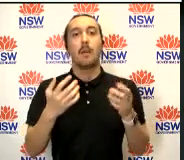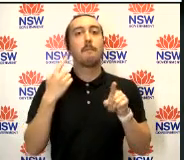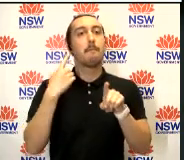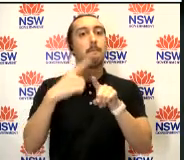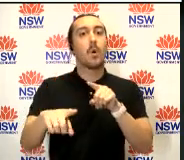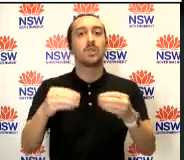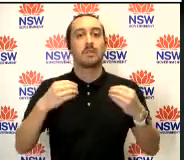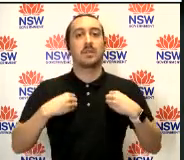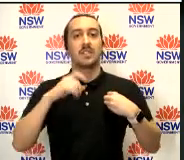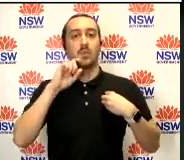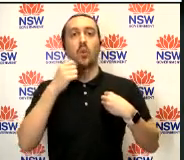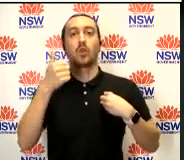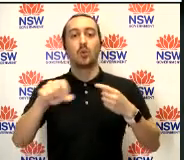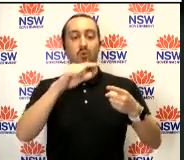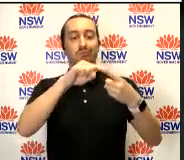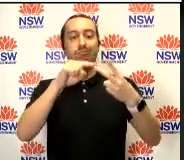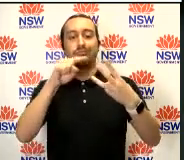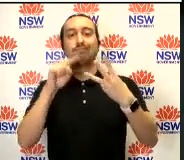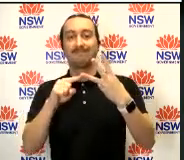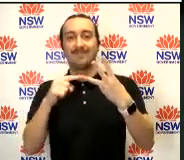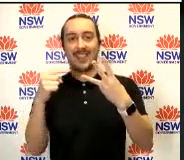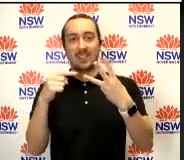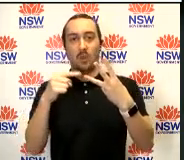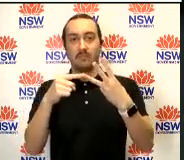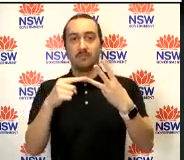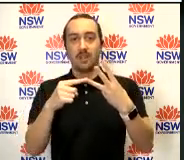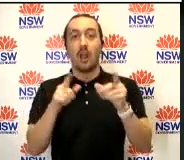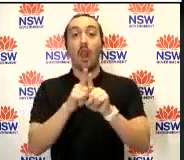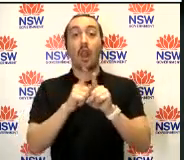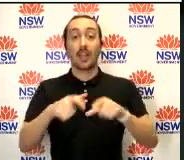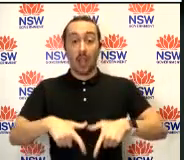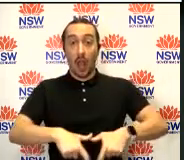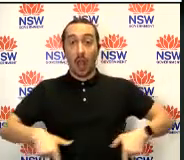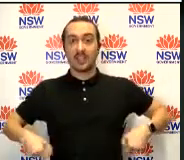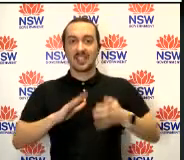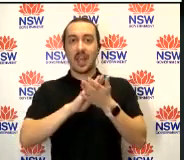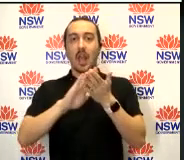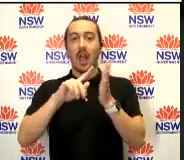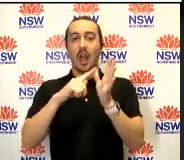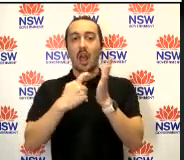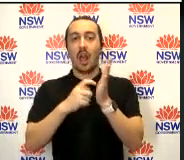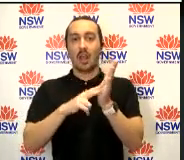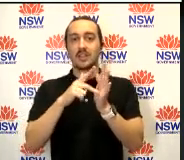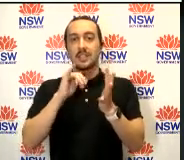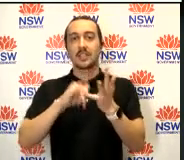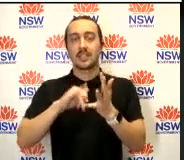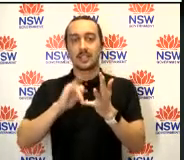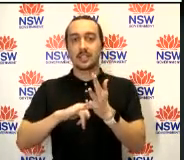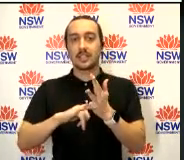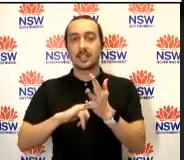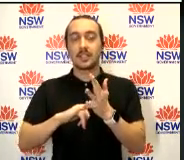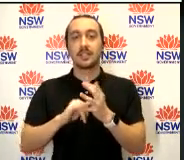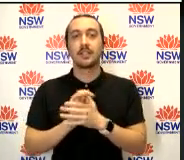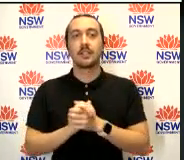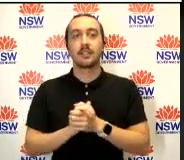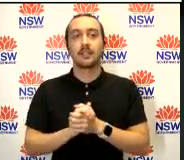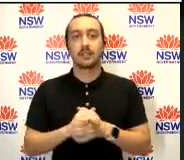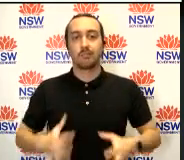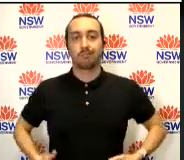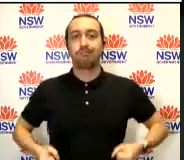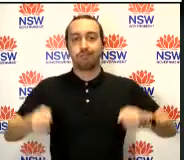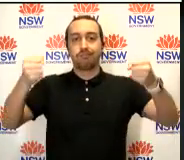example a harness, as their first preference in managing this risk. Most PCBUs don't know that this action